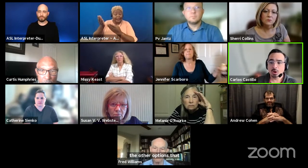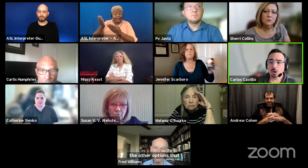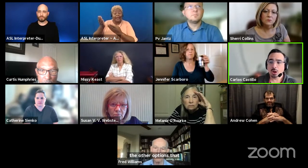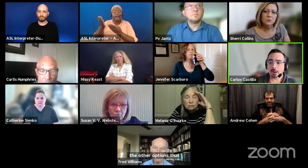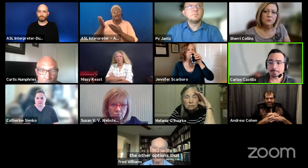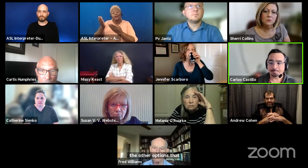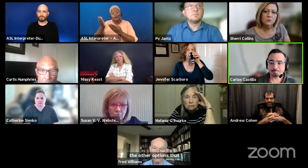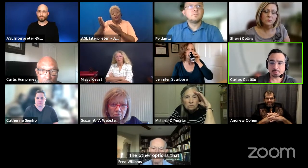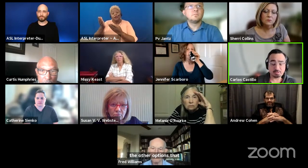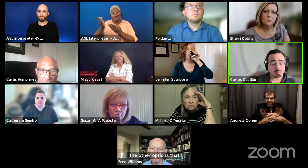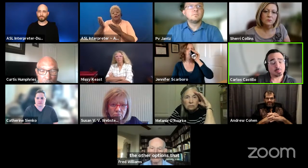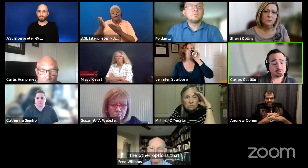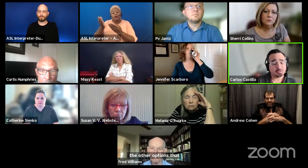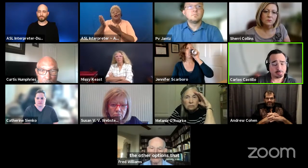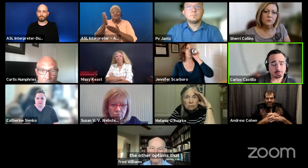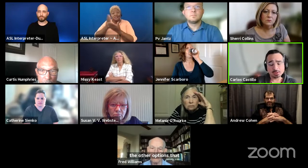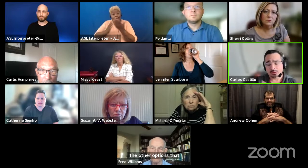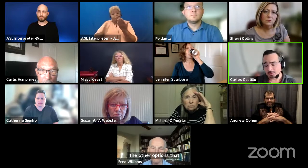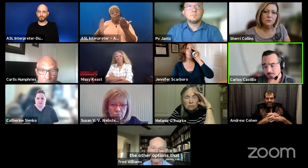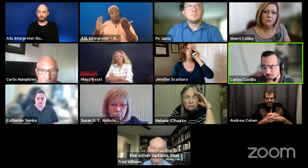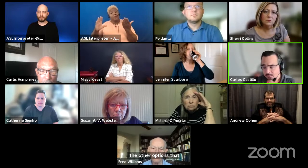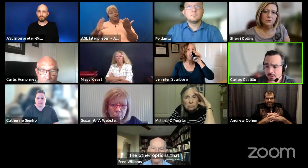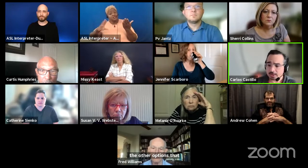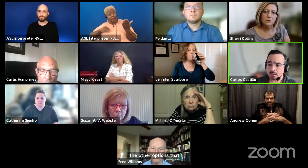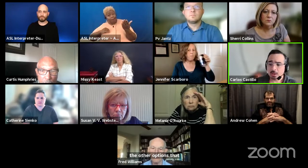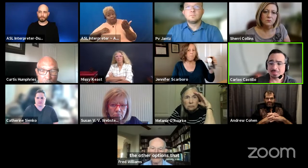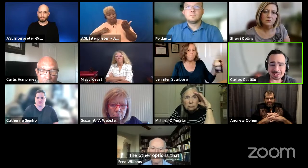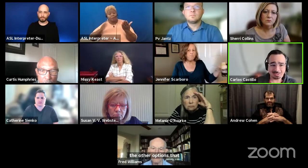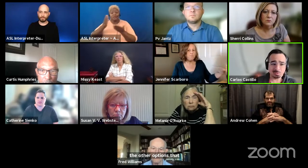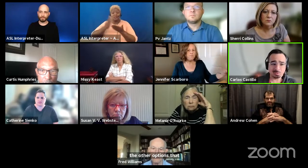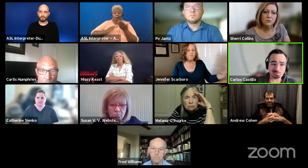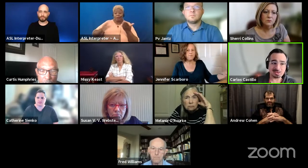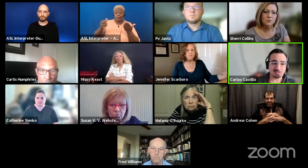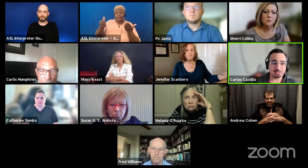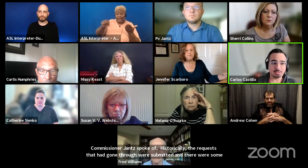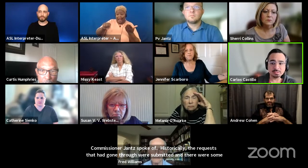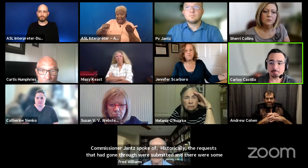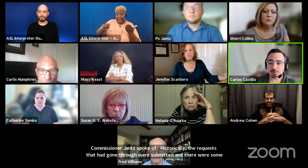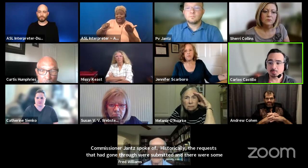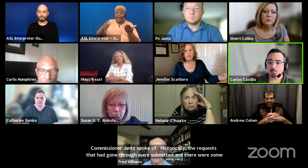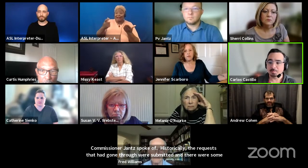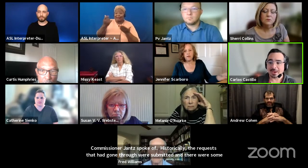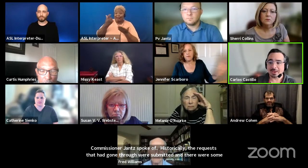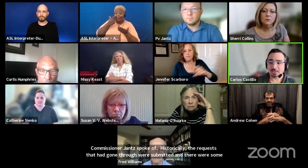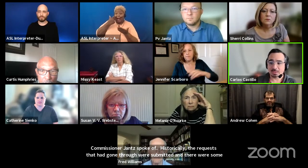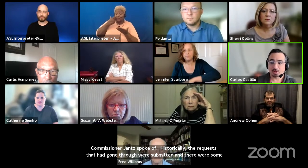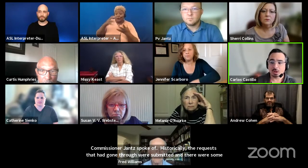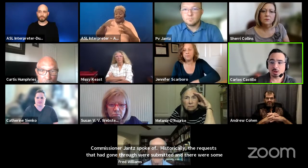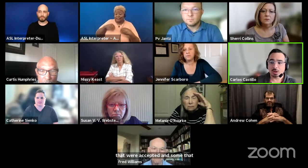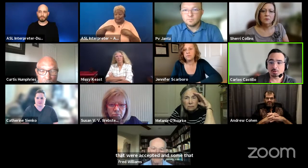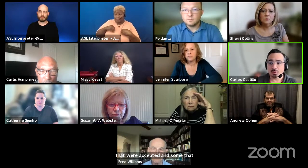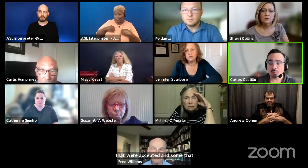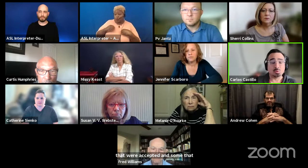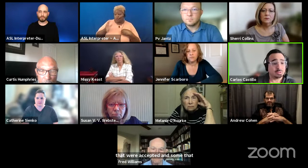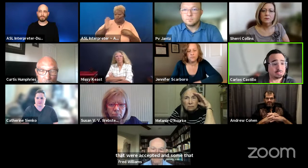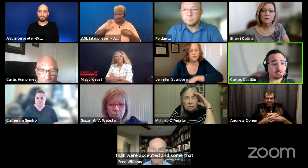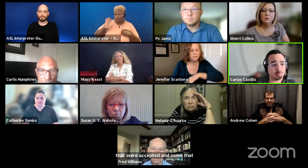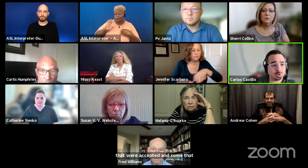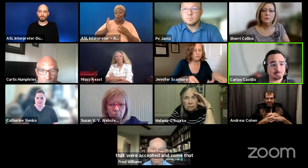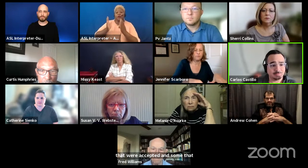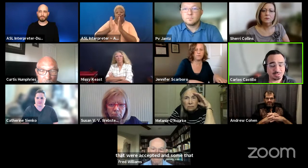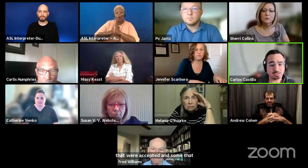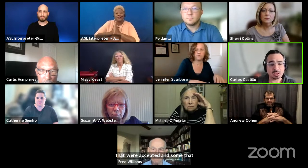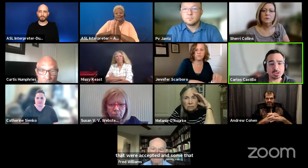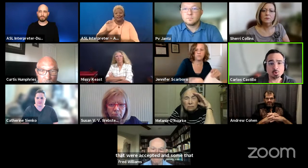were some that were accepted and some that were denied. The last one that was actually accepted was back in, it was requested